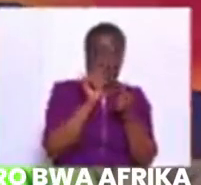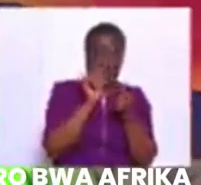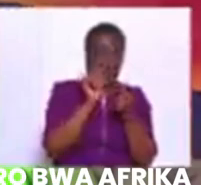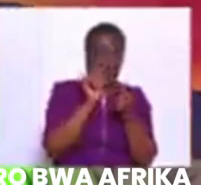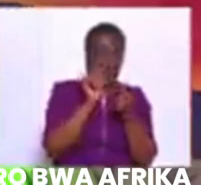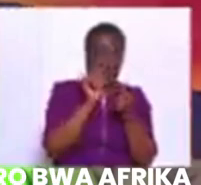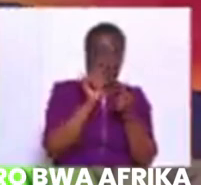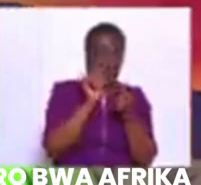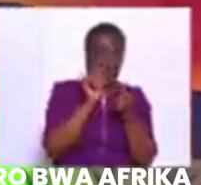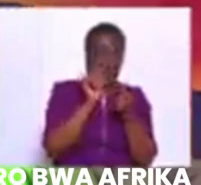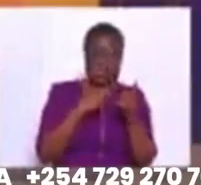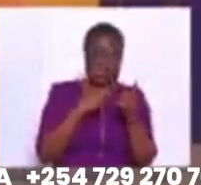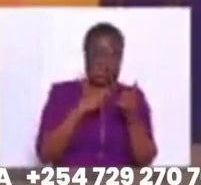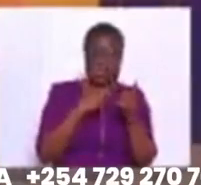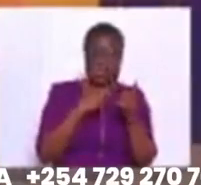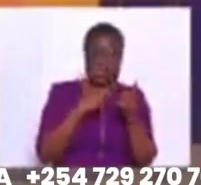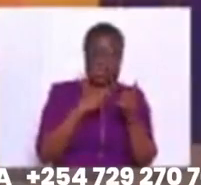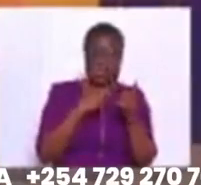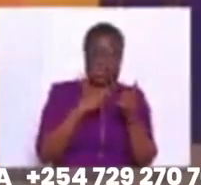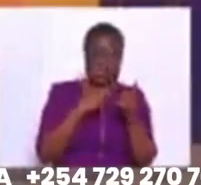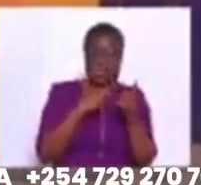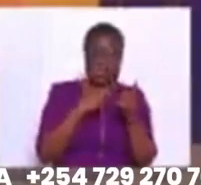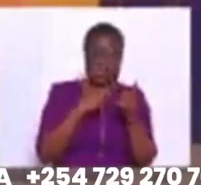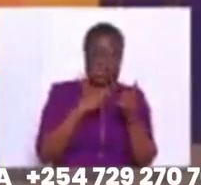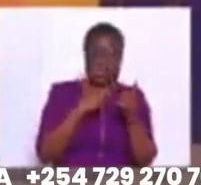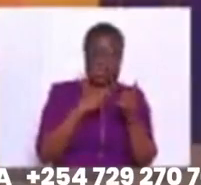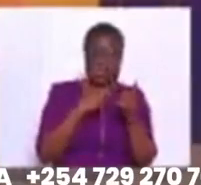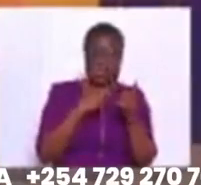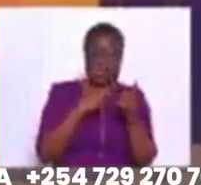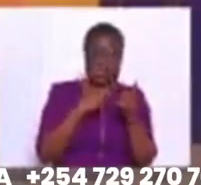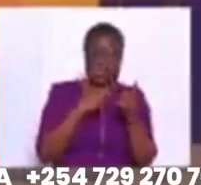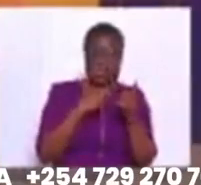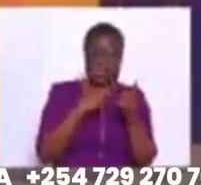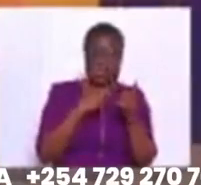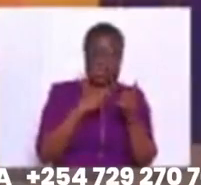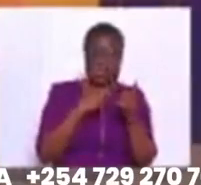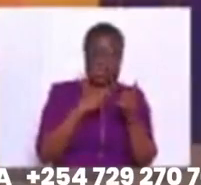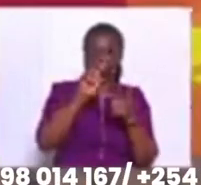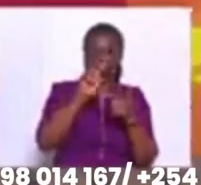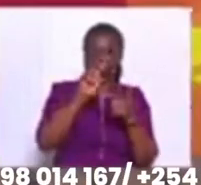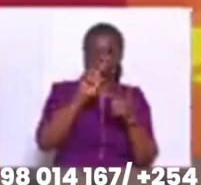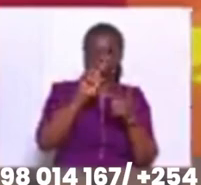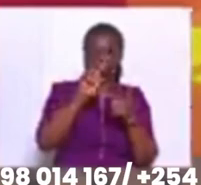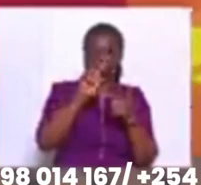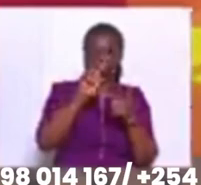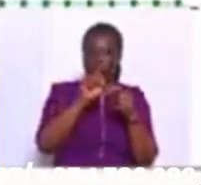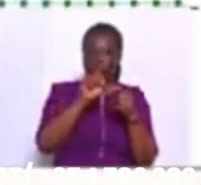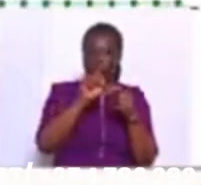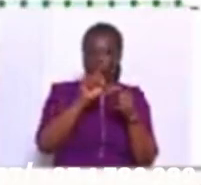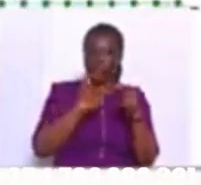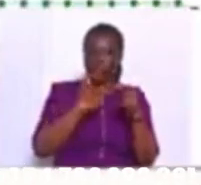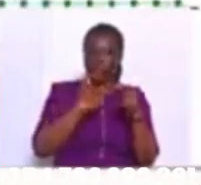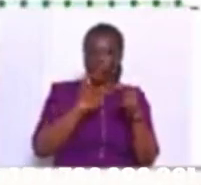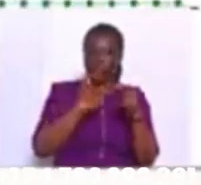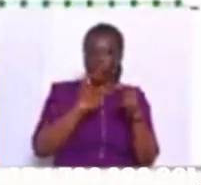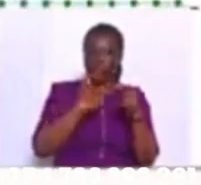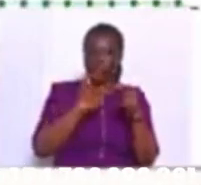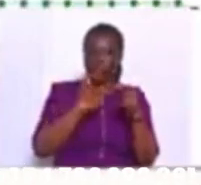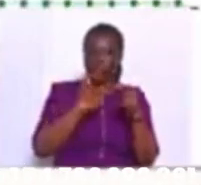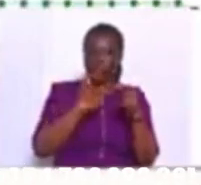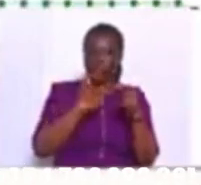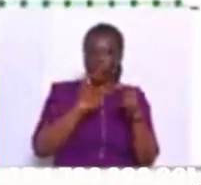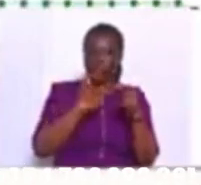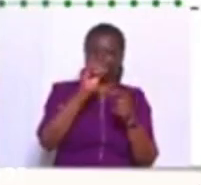mice. They got 1,000 mice. They injected them with something called aflatoxin. This is a